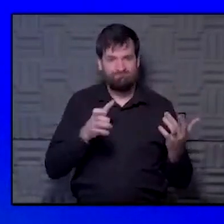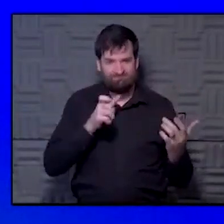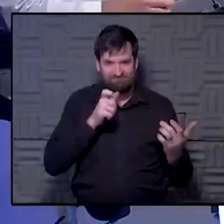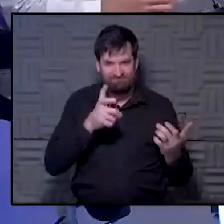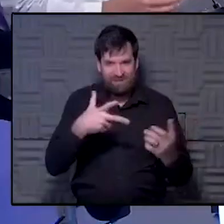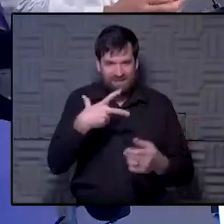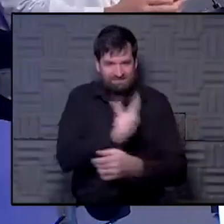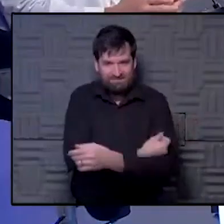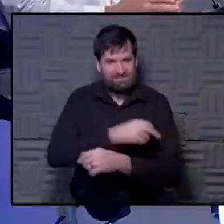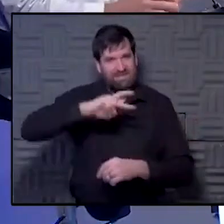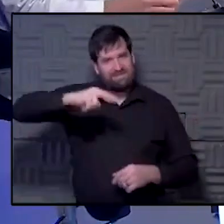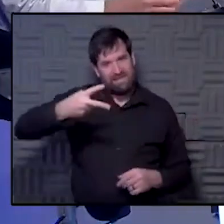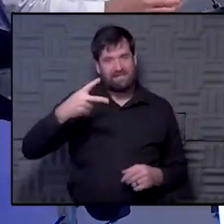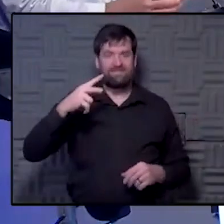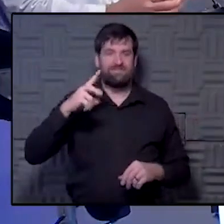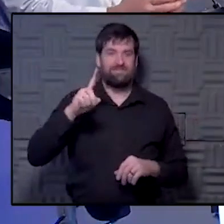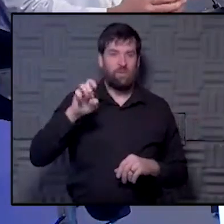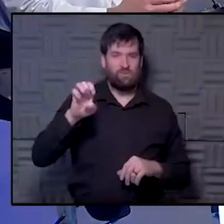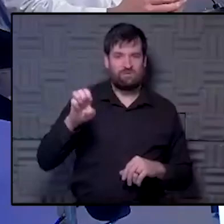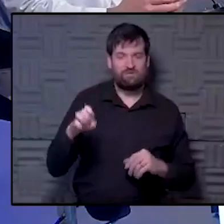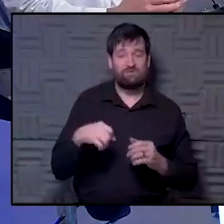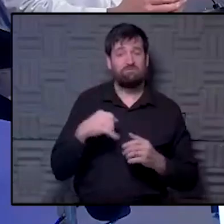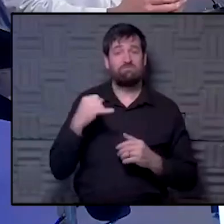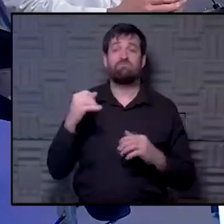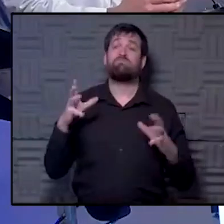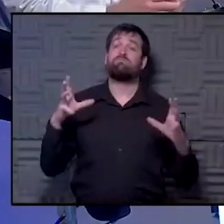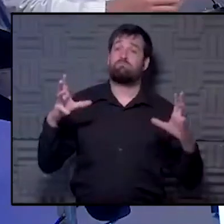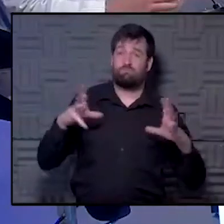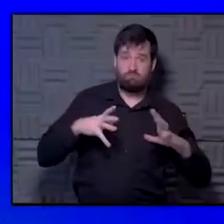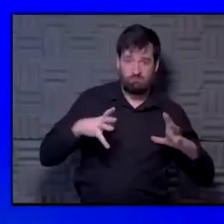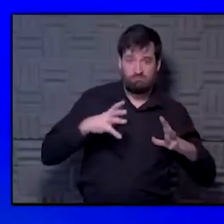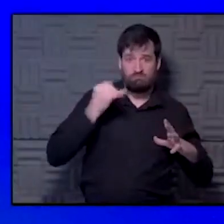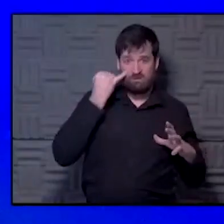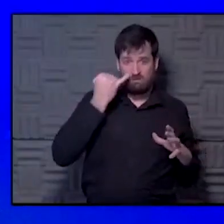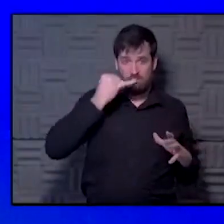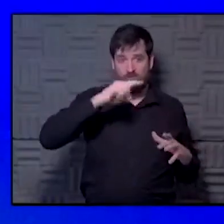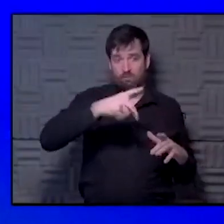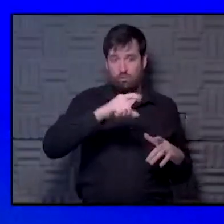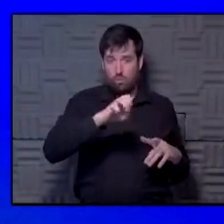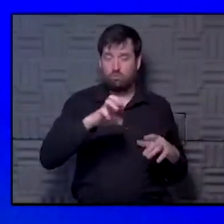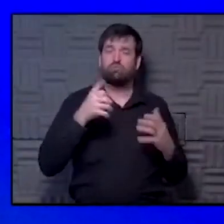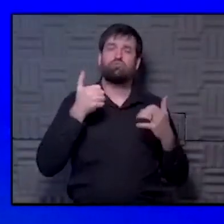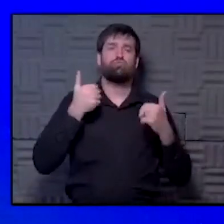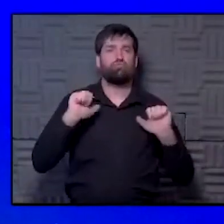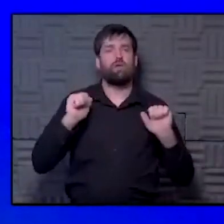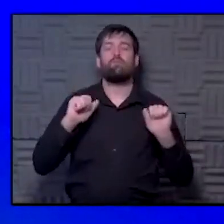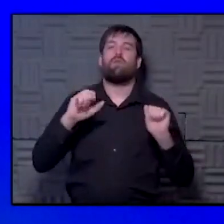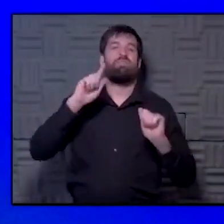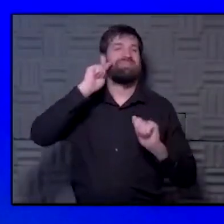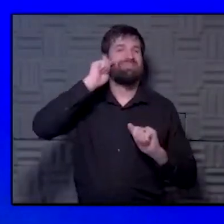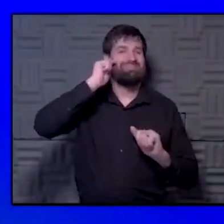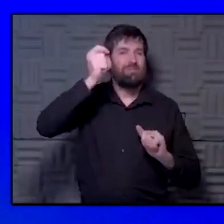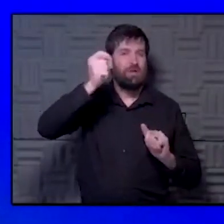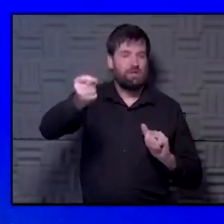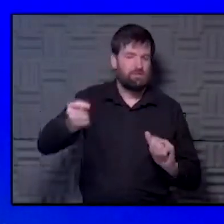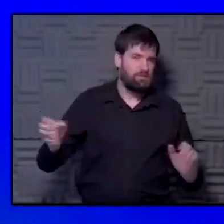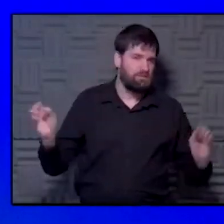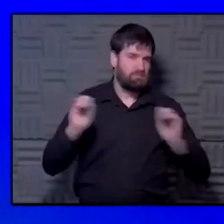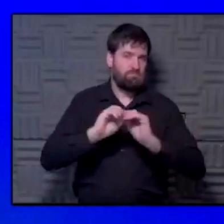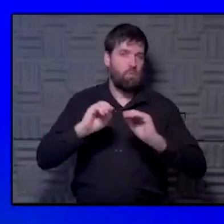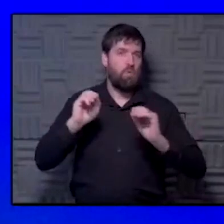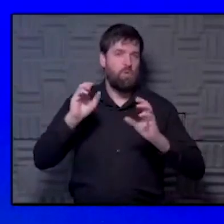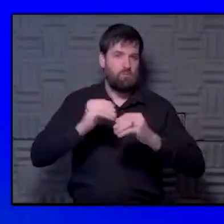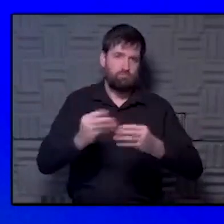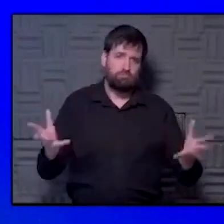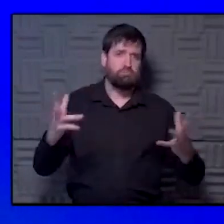second dose. I think it's okay if that's done, where you are trying to, theoretically get more people